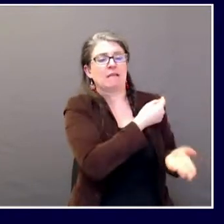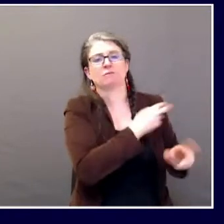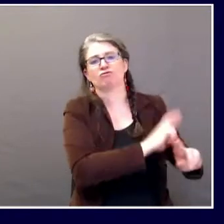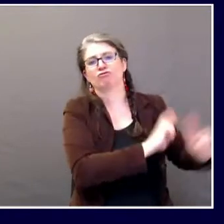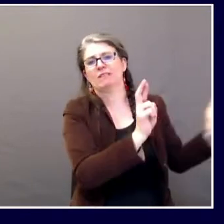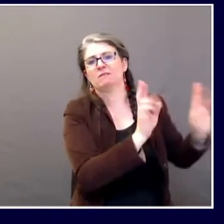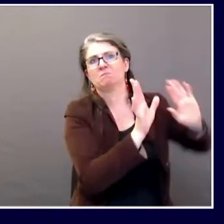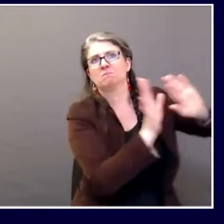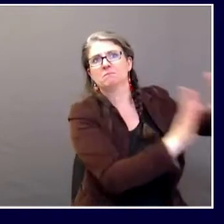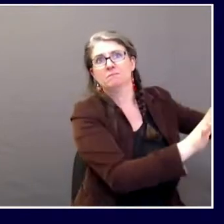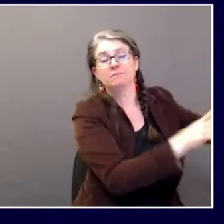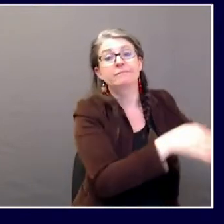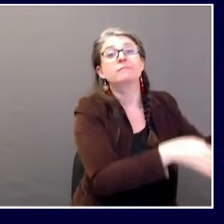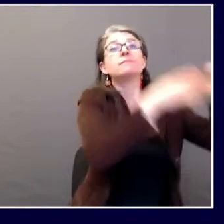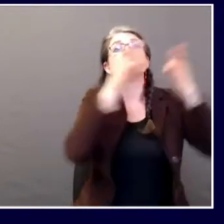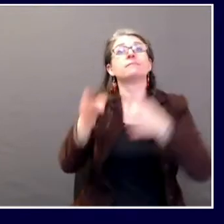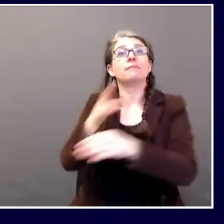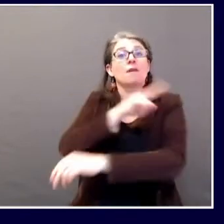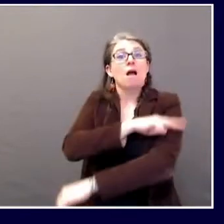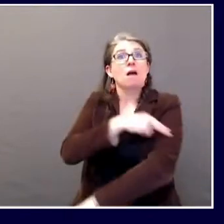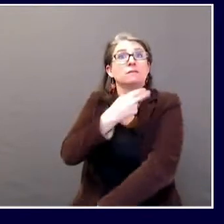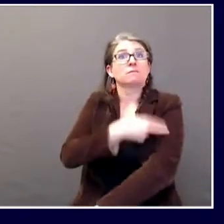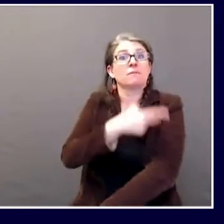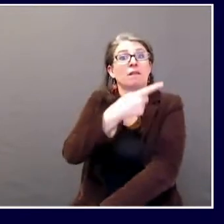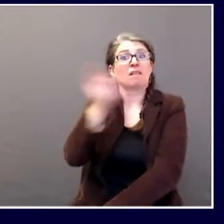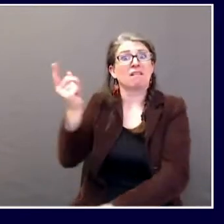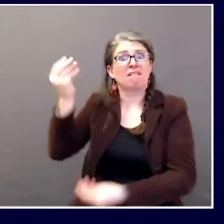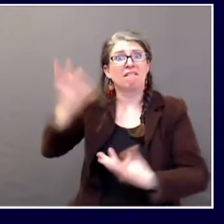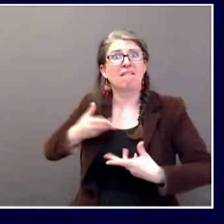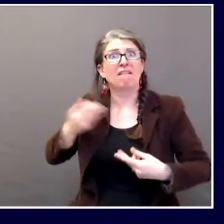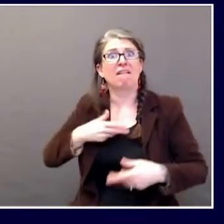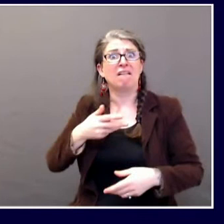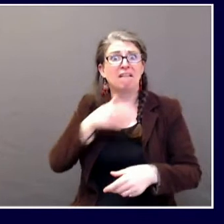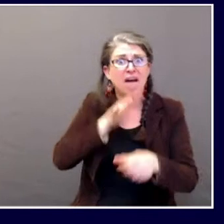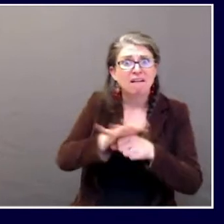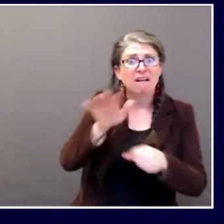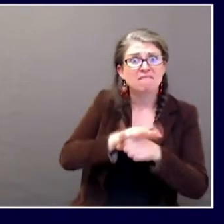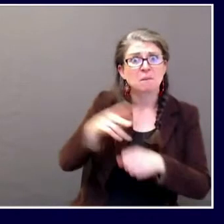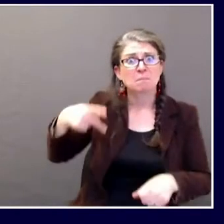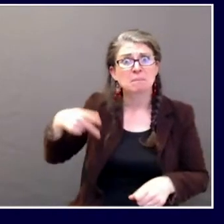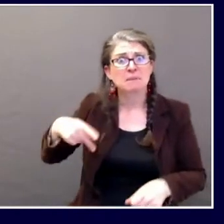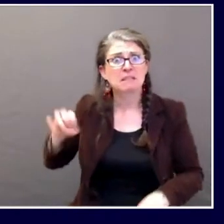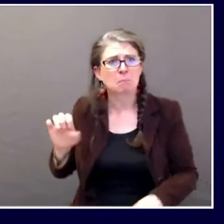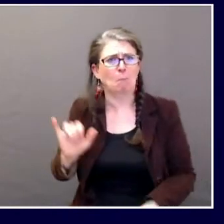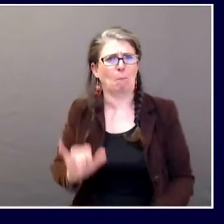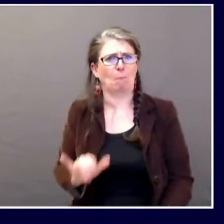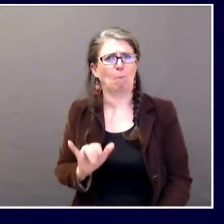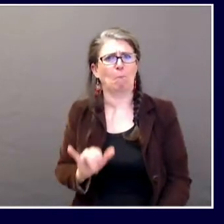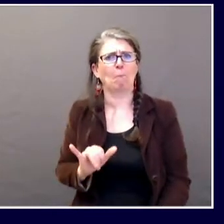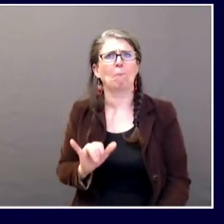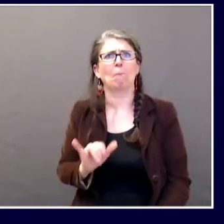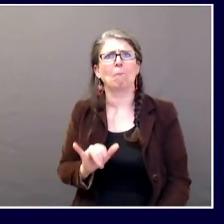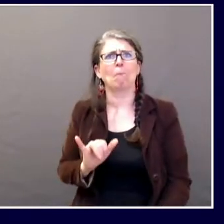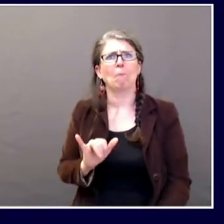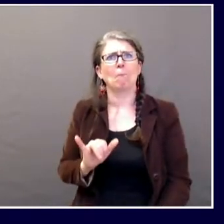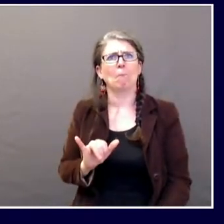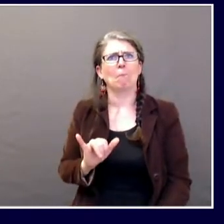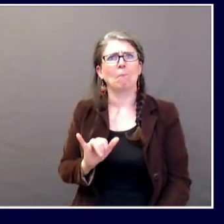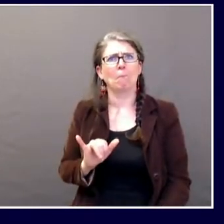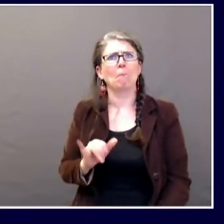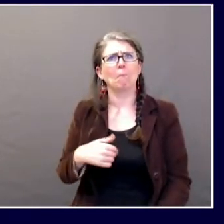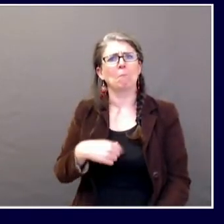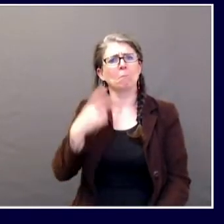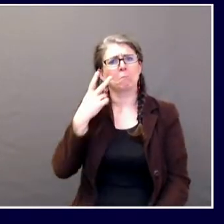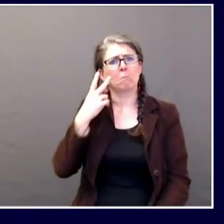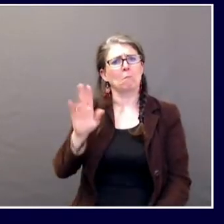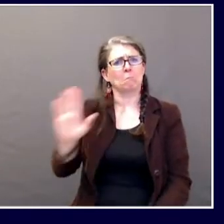report that you mentioned. I will say none of the hospitals in Maine has expressed that to us. Indeed, to the extent that they have PPE